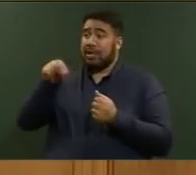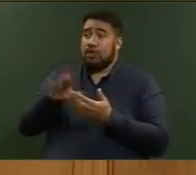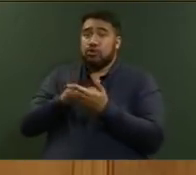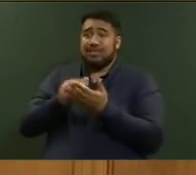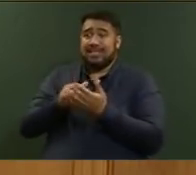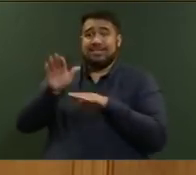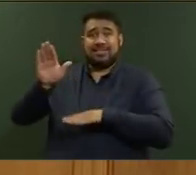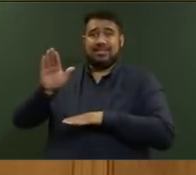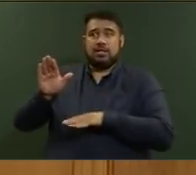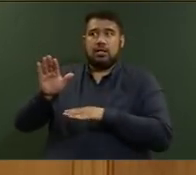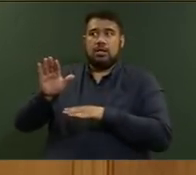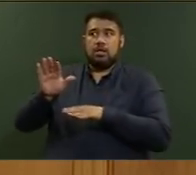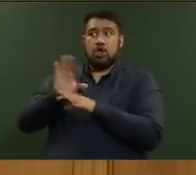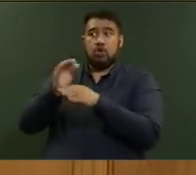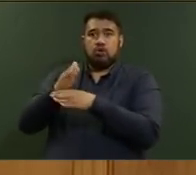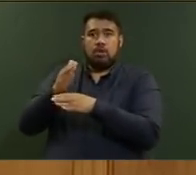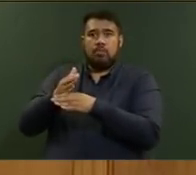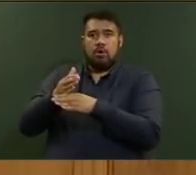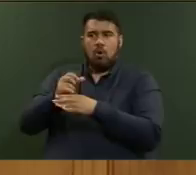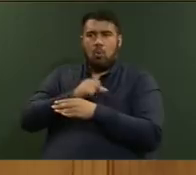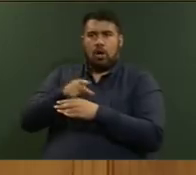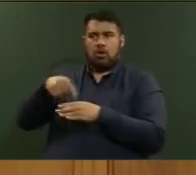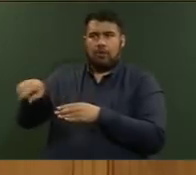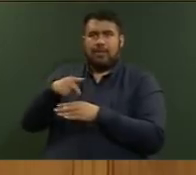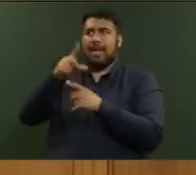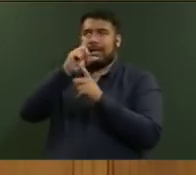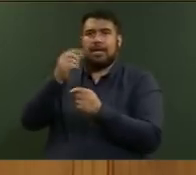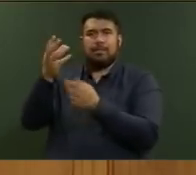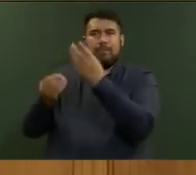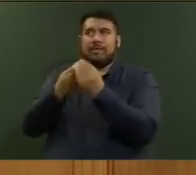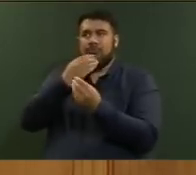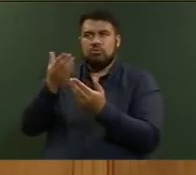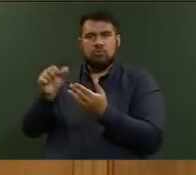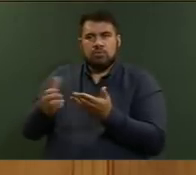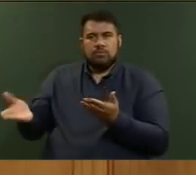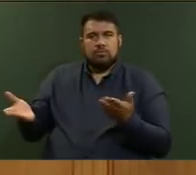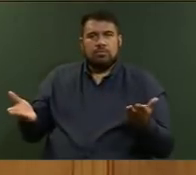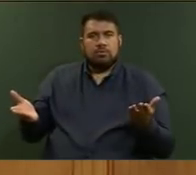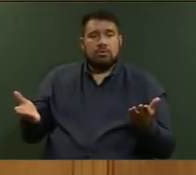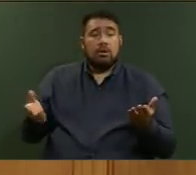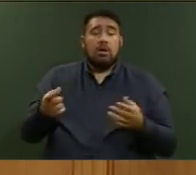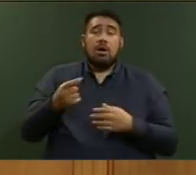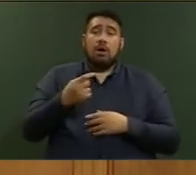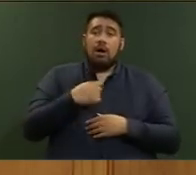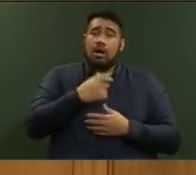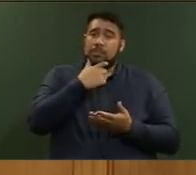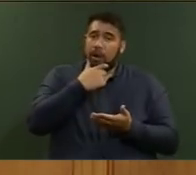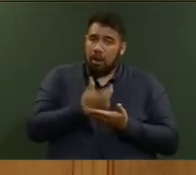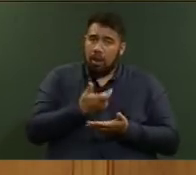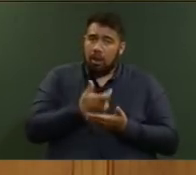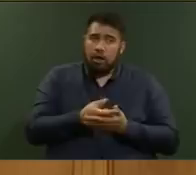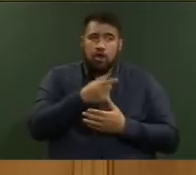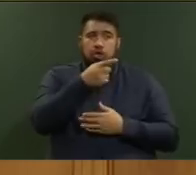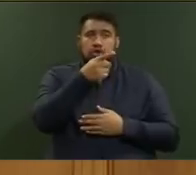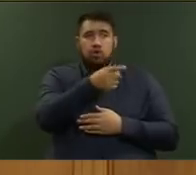Because, Mr Speaker, can I just say, I'm stunned that the former Mayor of Hastings and a Kahungunu